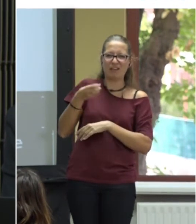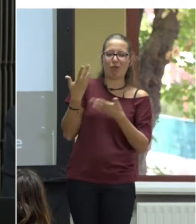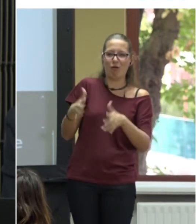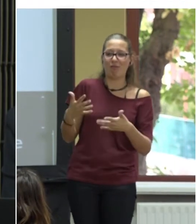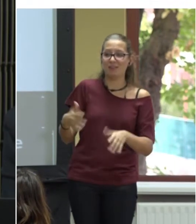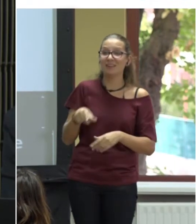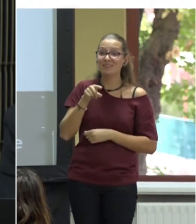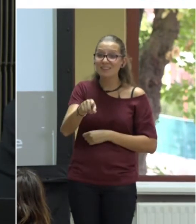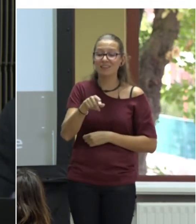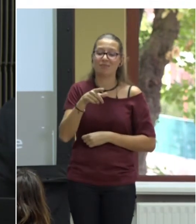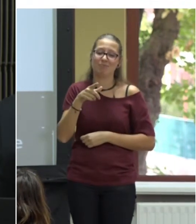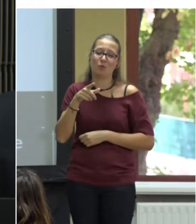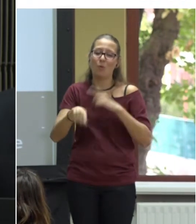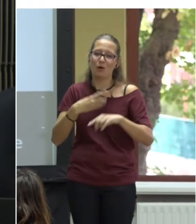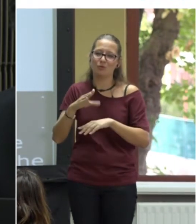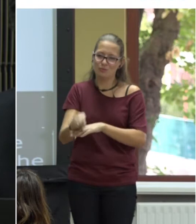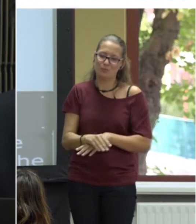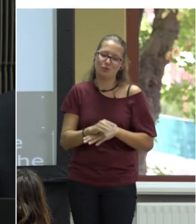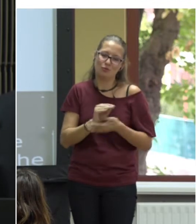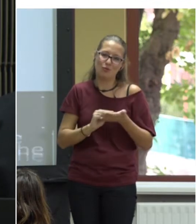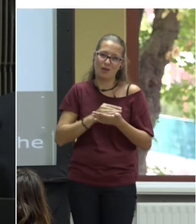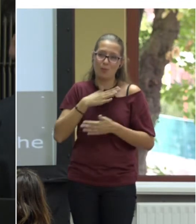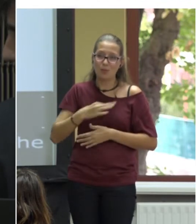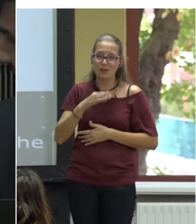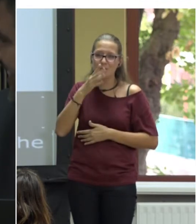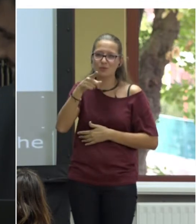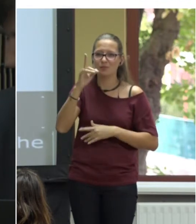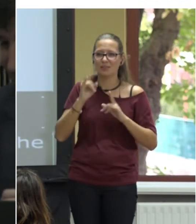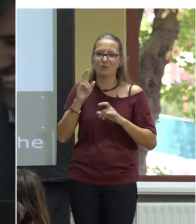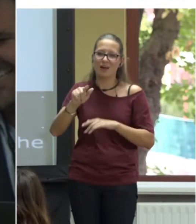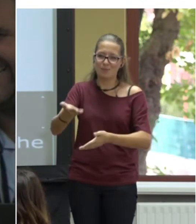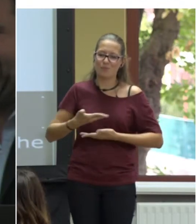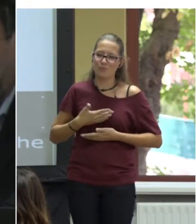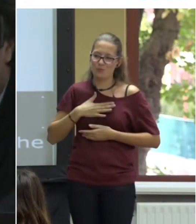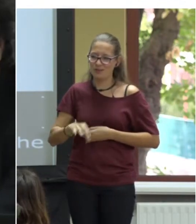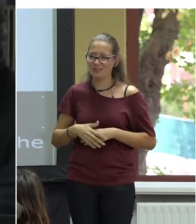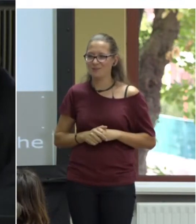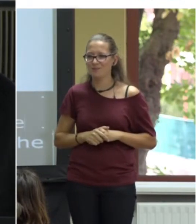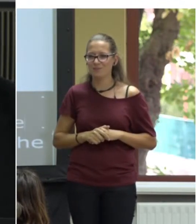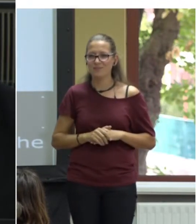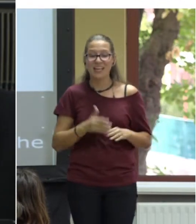Okay. Bueno, pues, thank you, Eric.